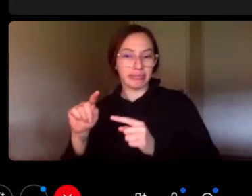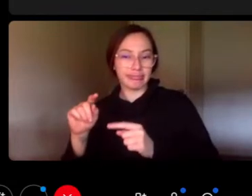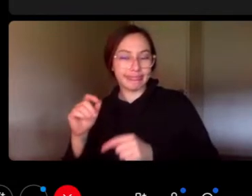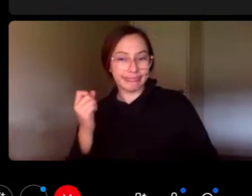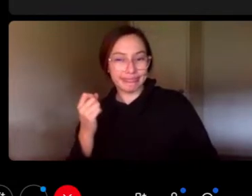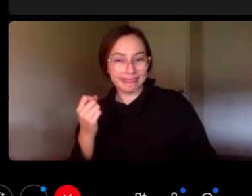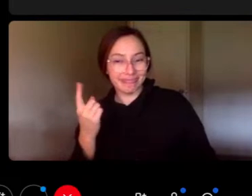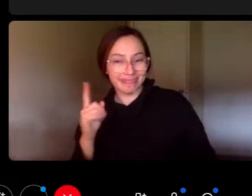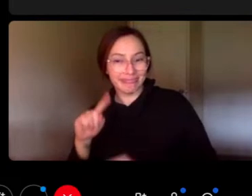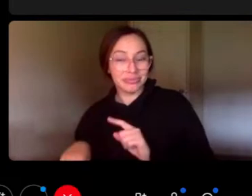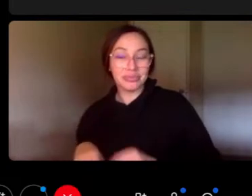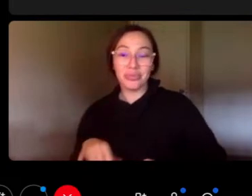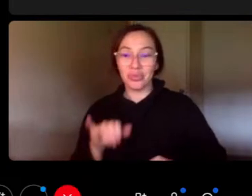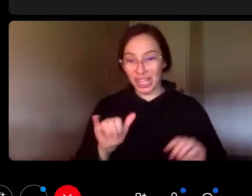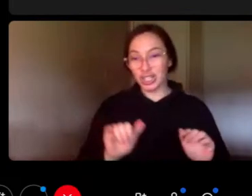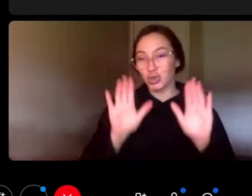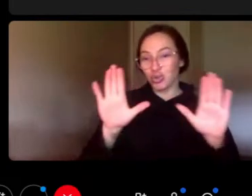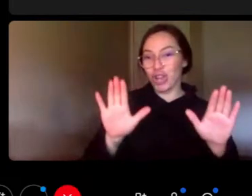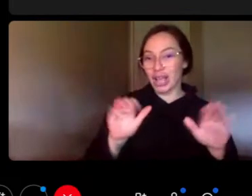It's great practice.